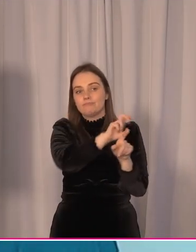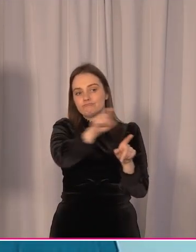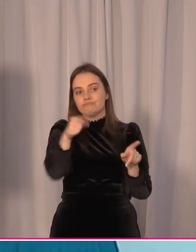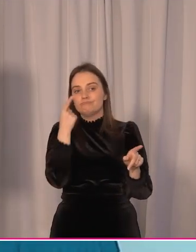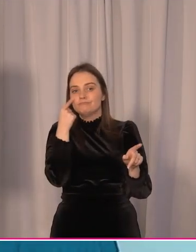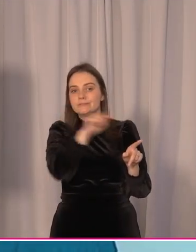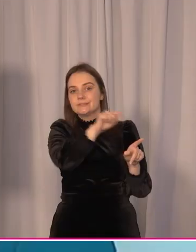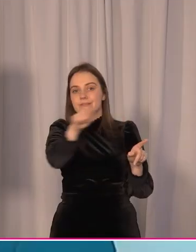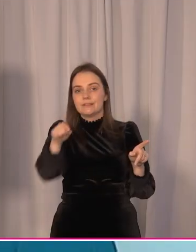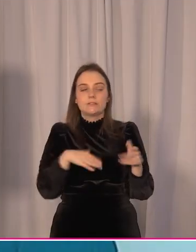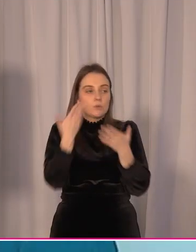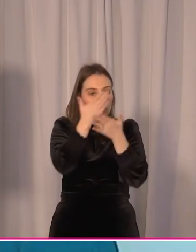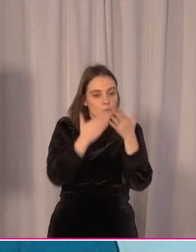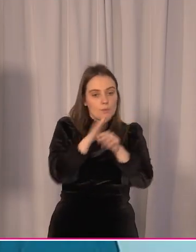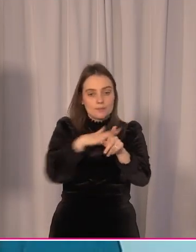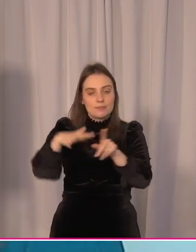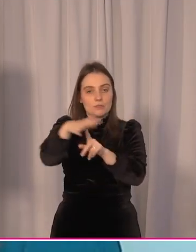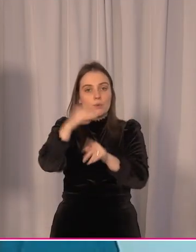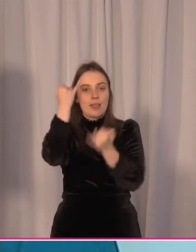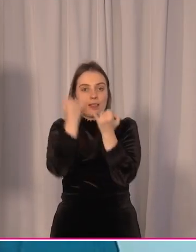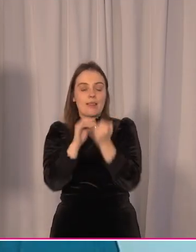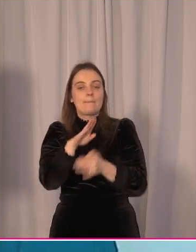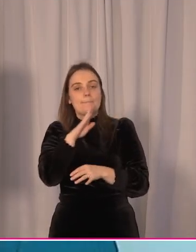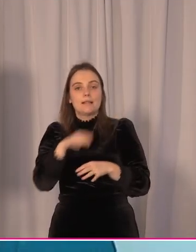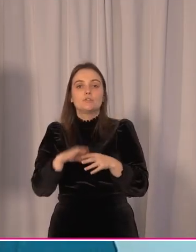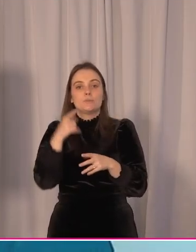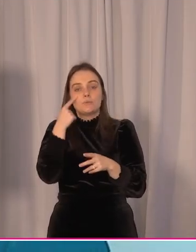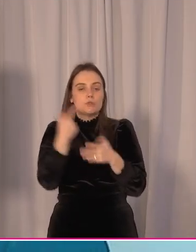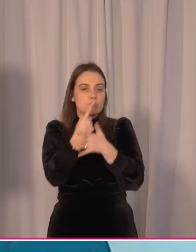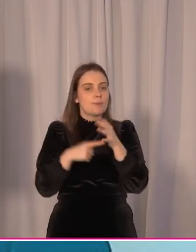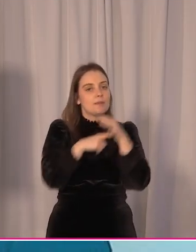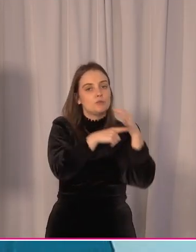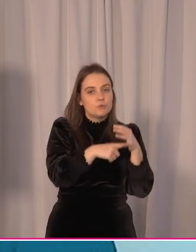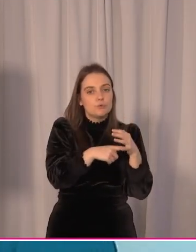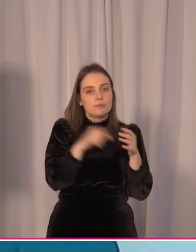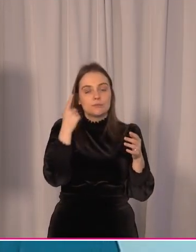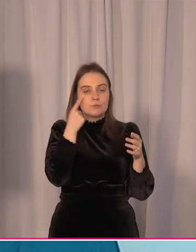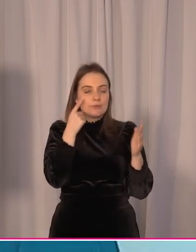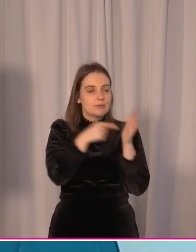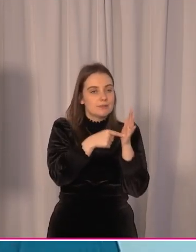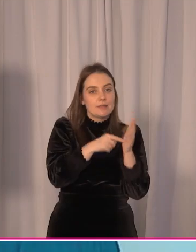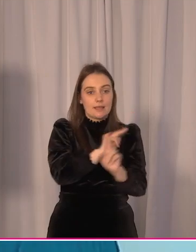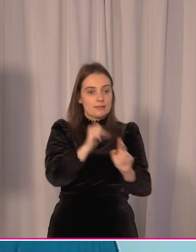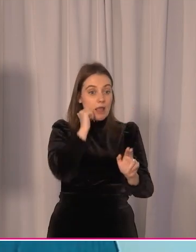situations that we are aware that, for example, in Belgium, in some institutions, for example, even when it's not legally allowed, it's still